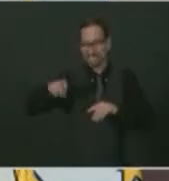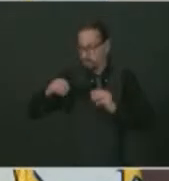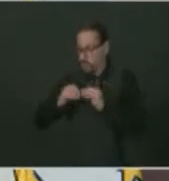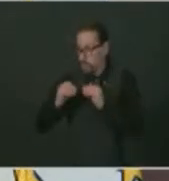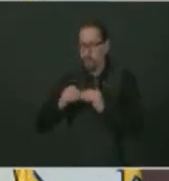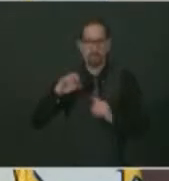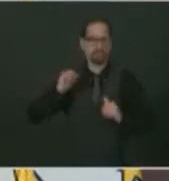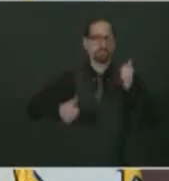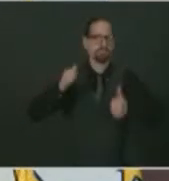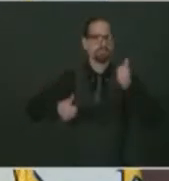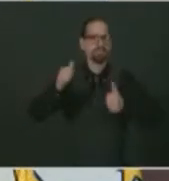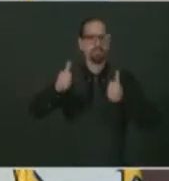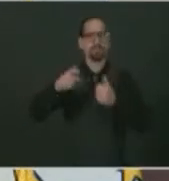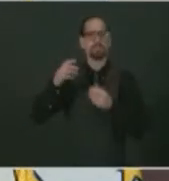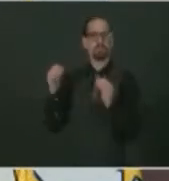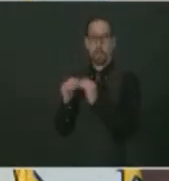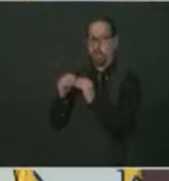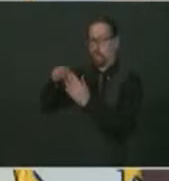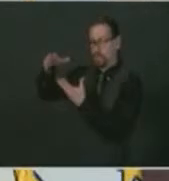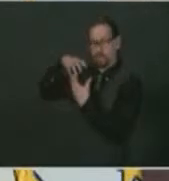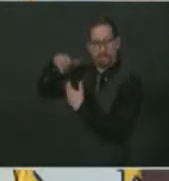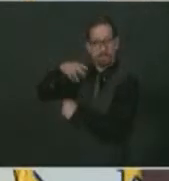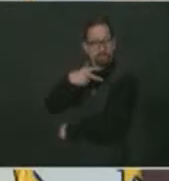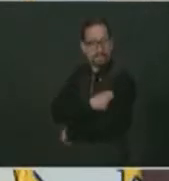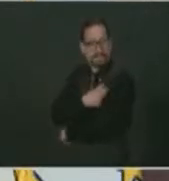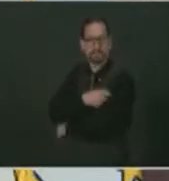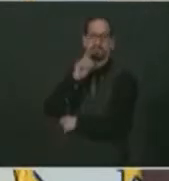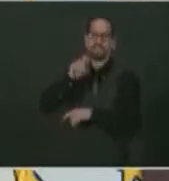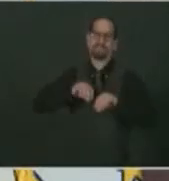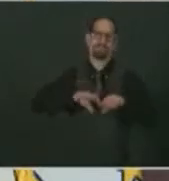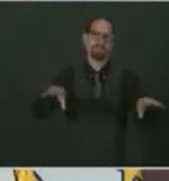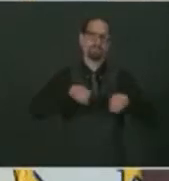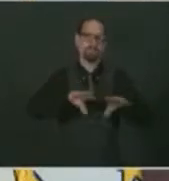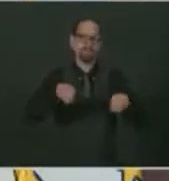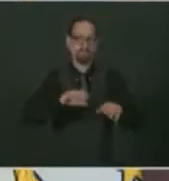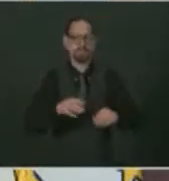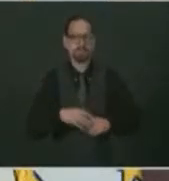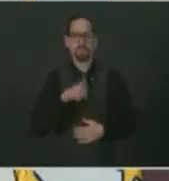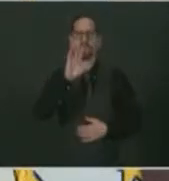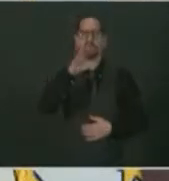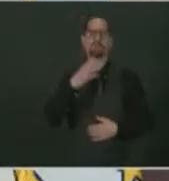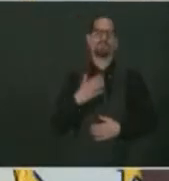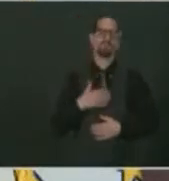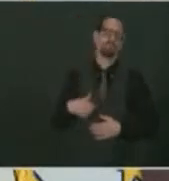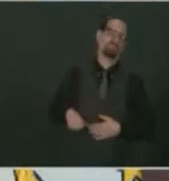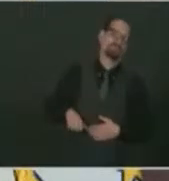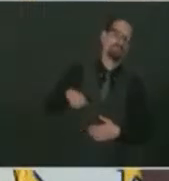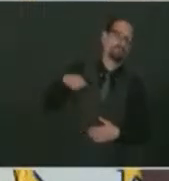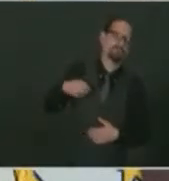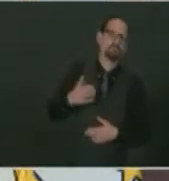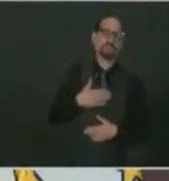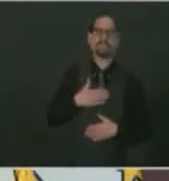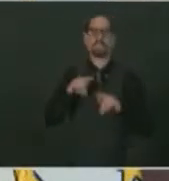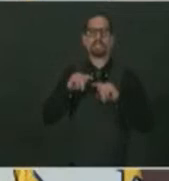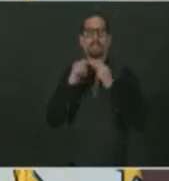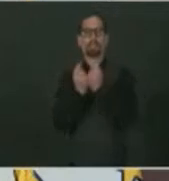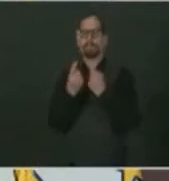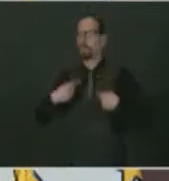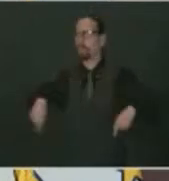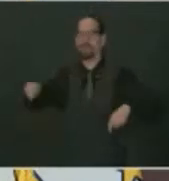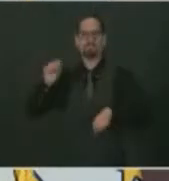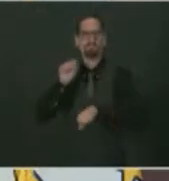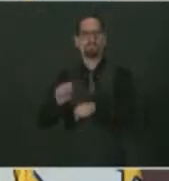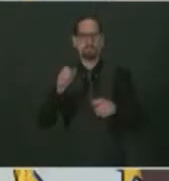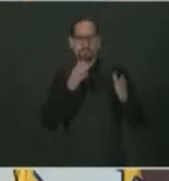front, and I'm proud of all the work that the team has put in to get us to such a strong place, and we're going to continue